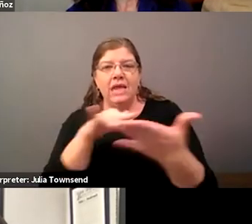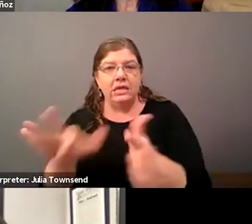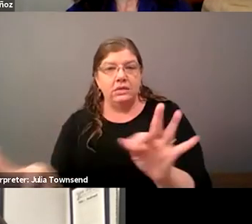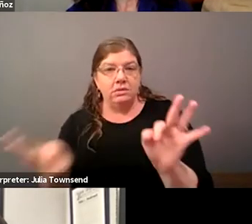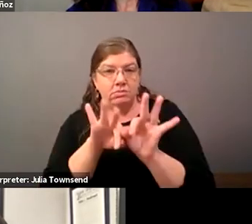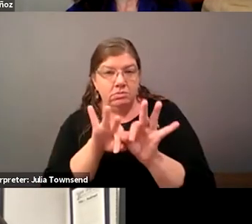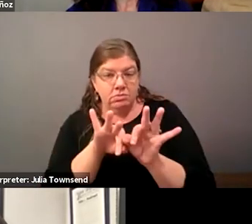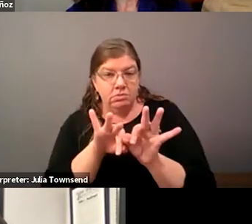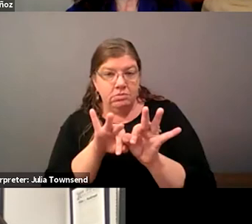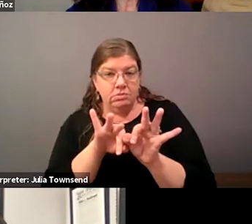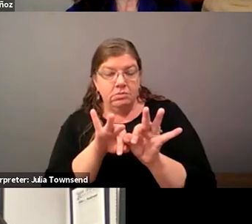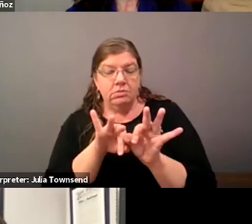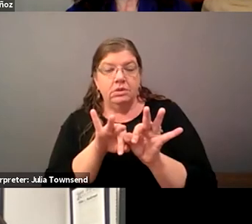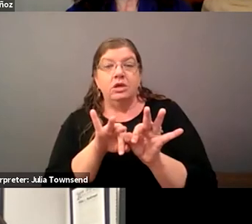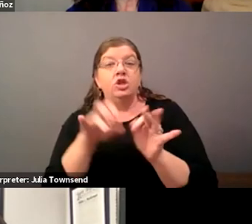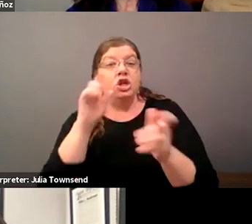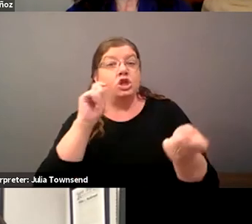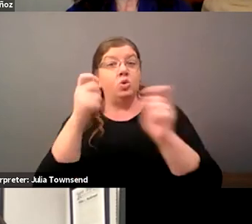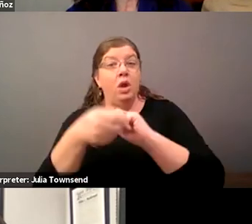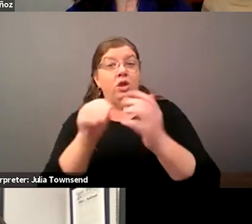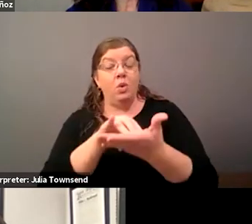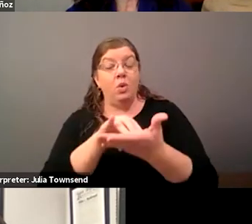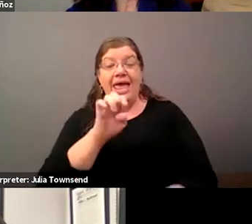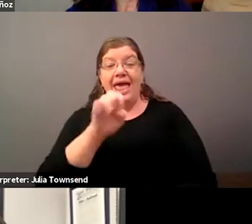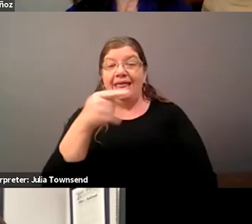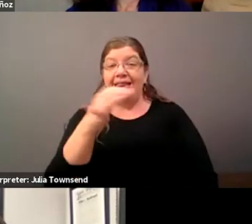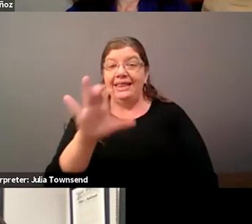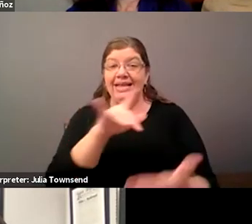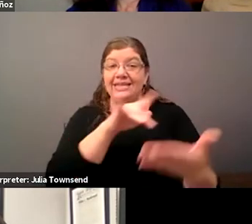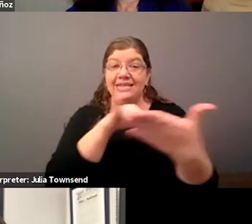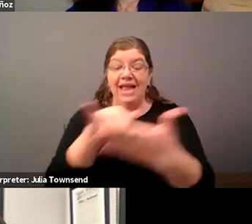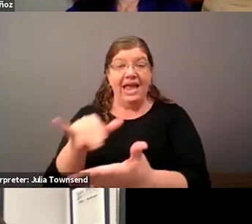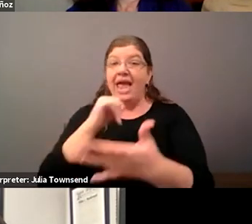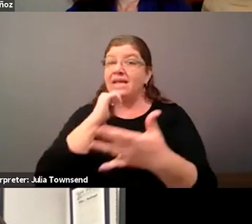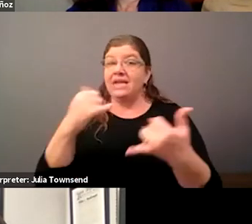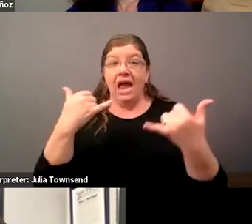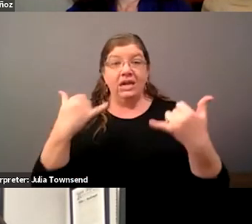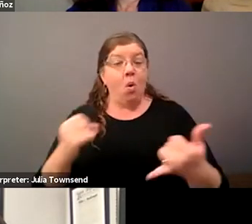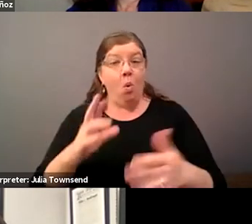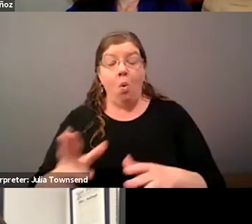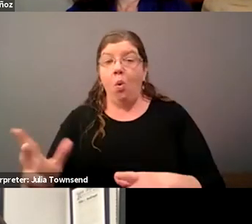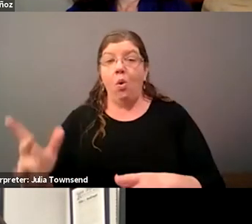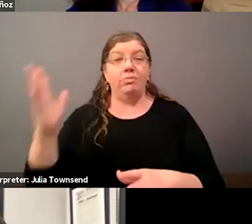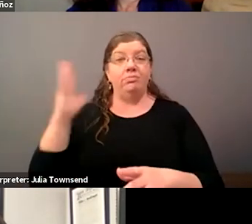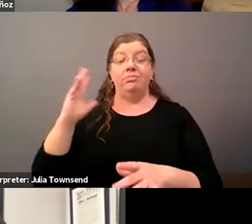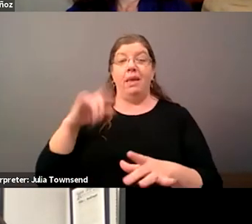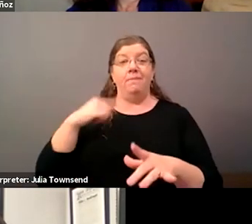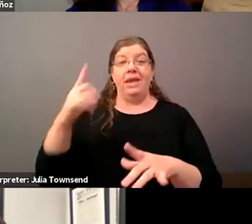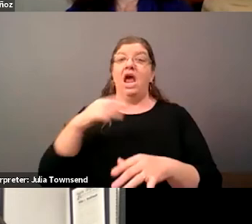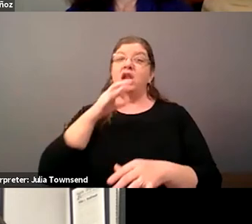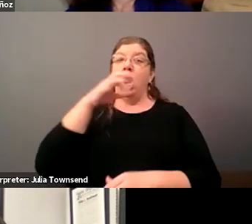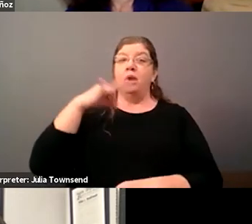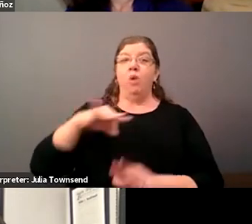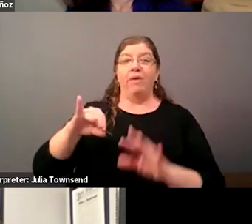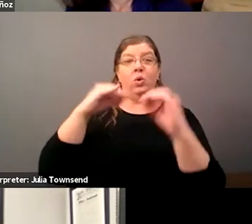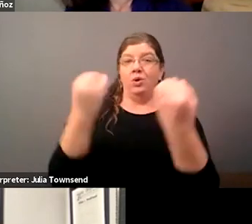first of all just to correct the record ethnic studies has not nor has it ever been a non-profit organization